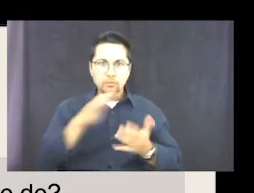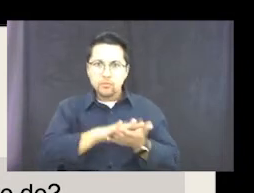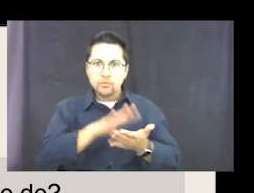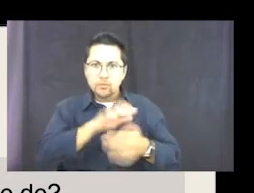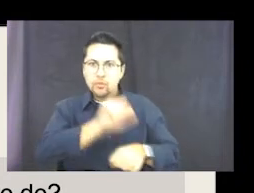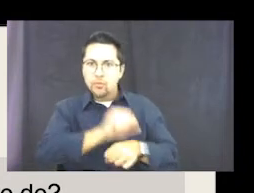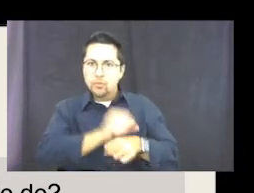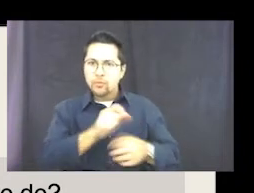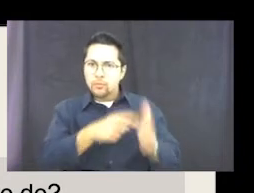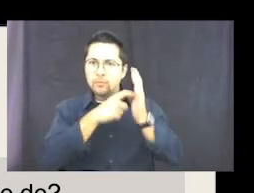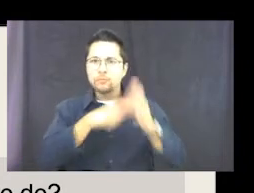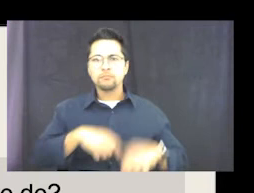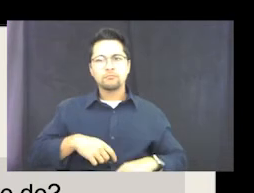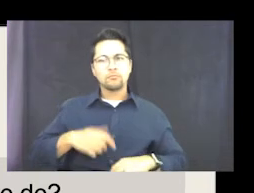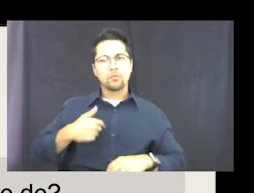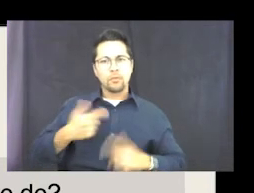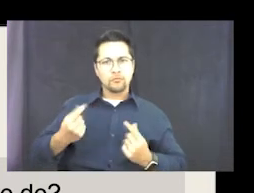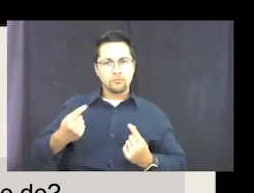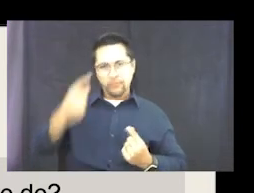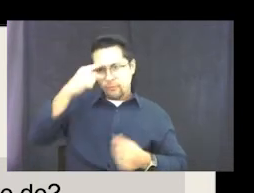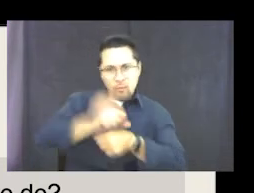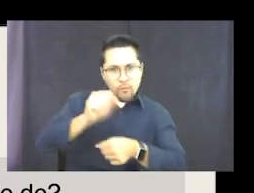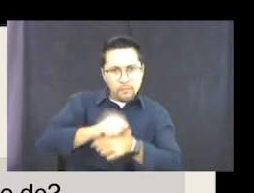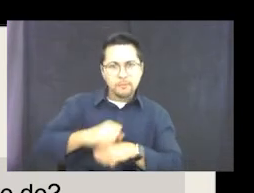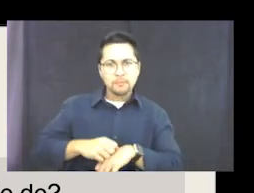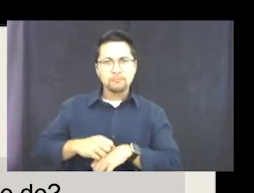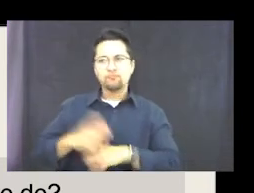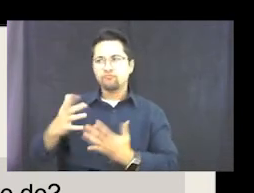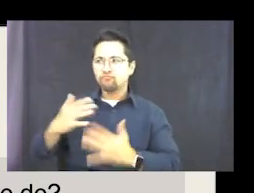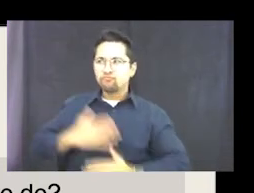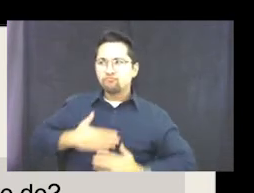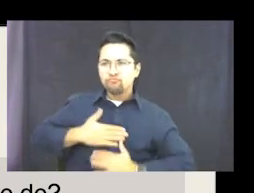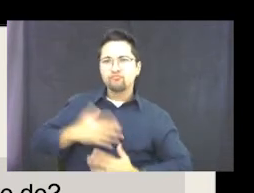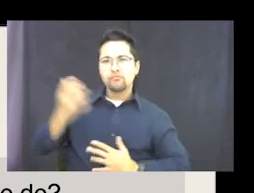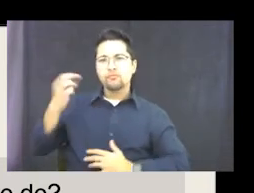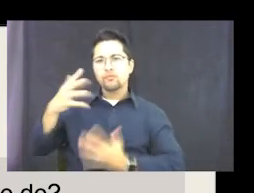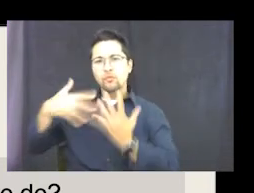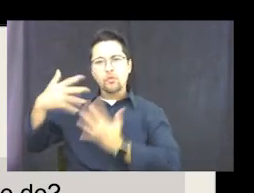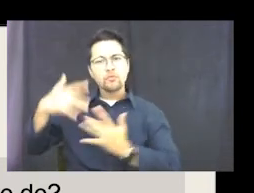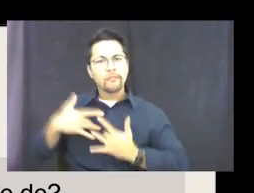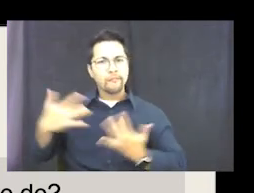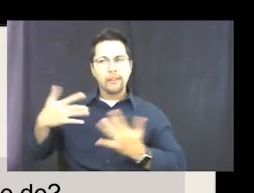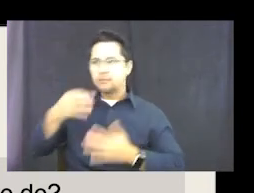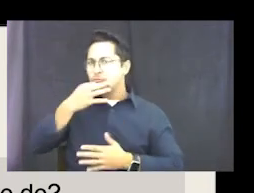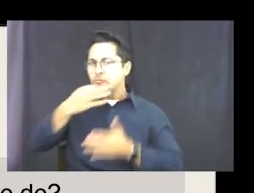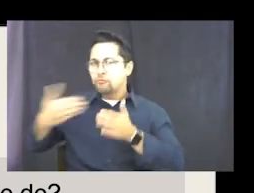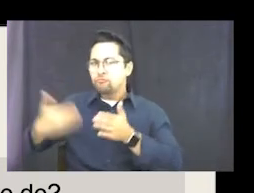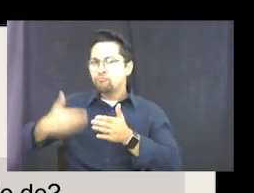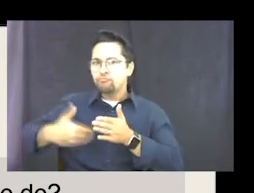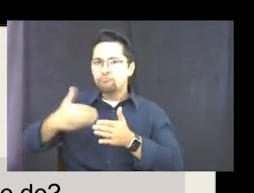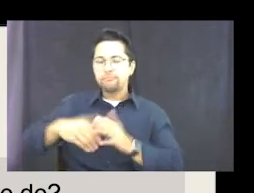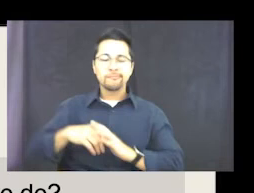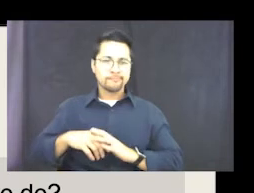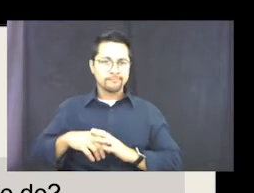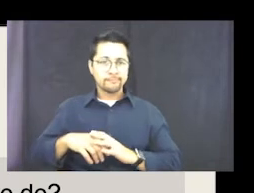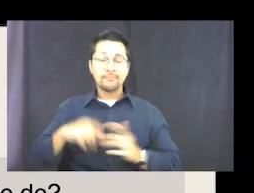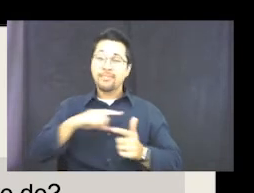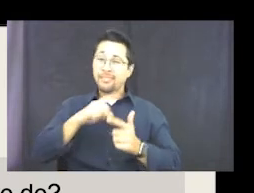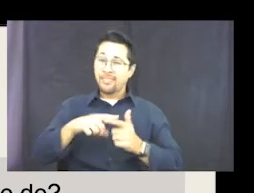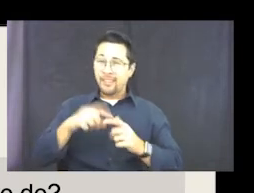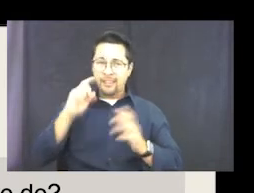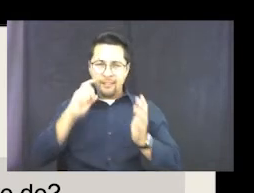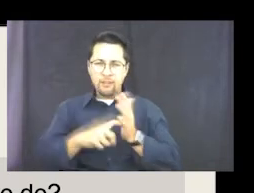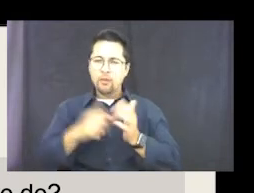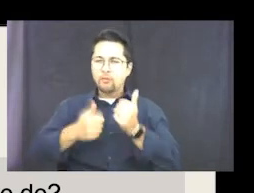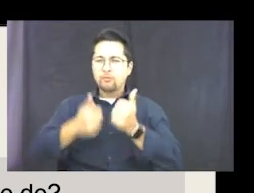do? What do I have to do for work? What recreational activities or social events do I have coming up? You need to identify what is